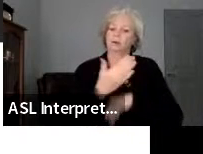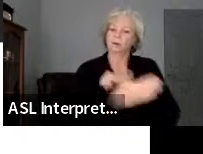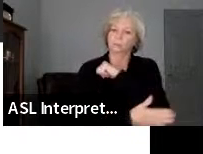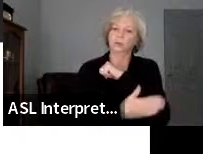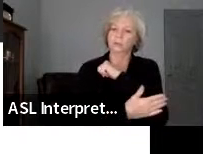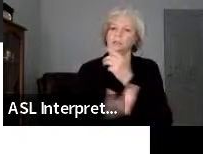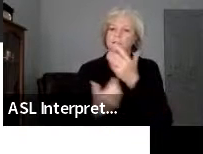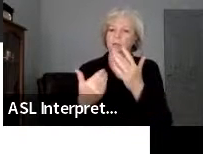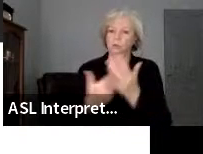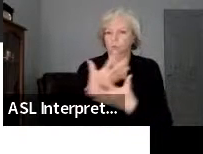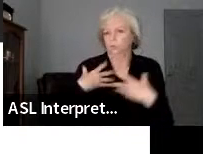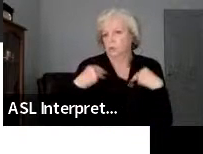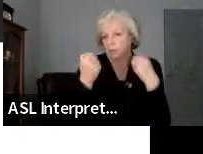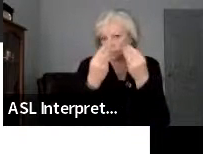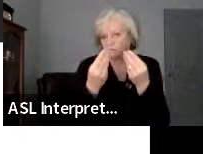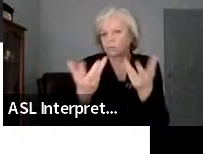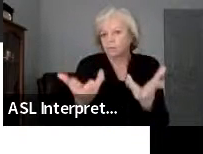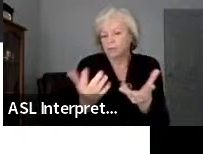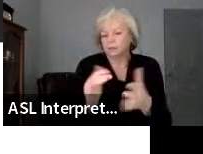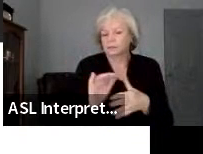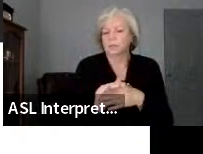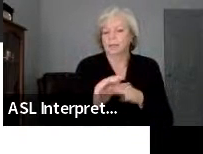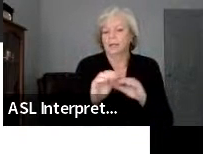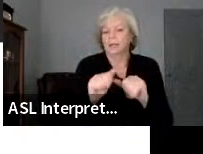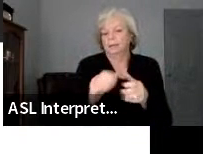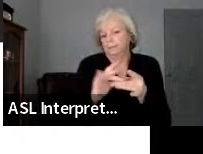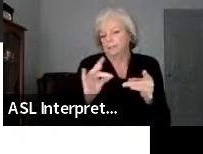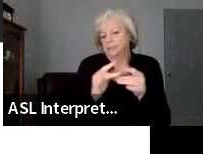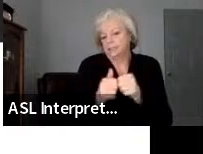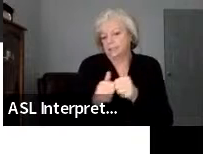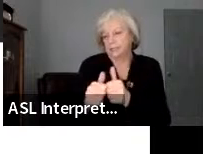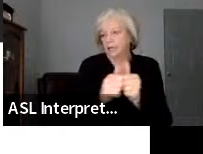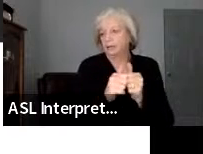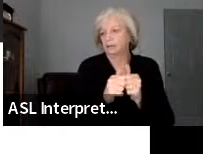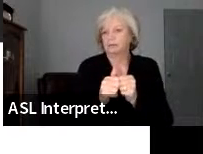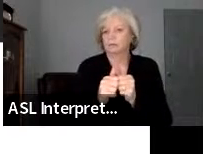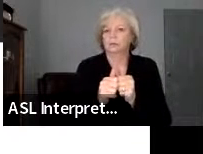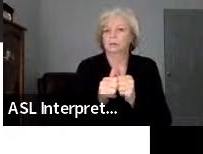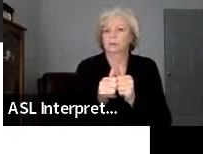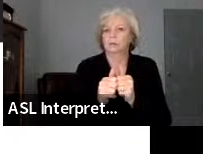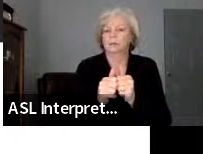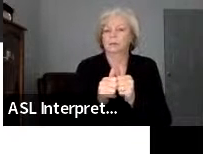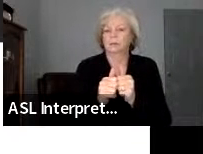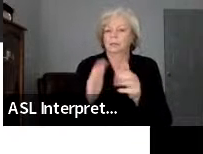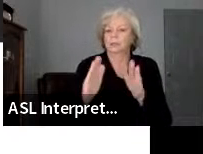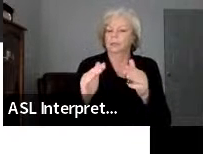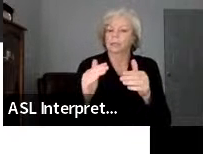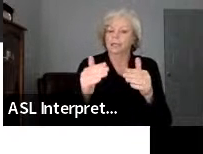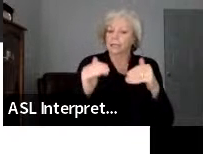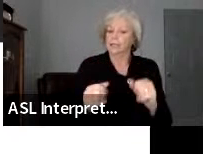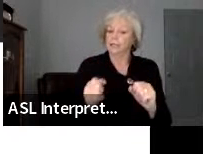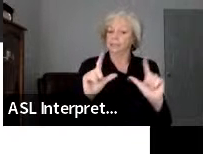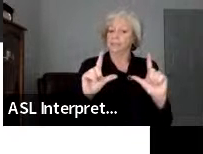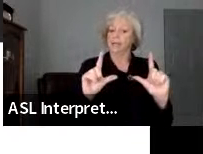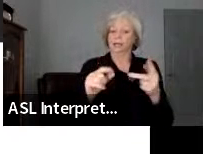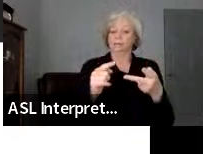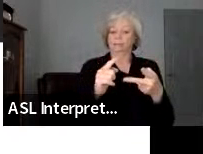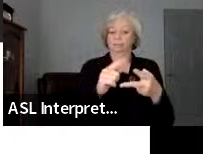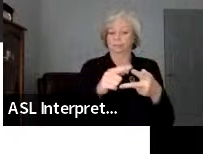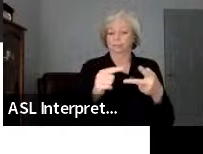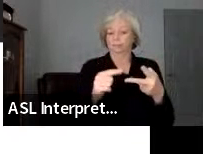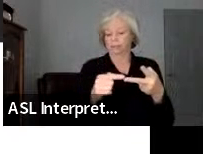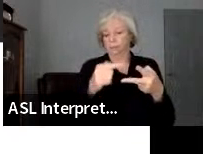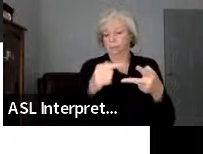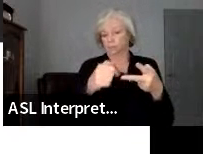health information, and again, working on messaging together with all of you. On the next two slides, Nick is going to talk a little bit